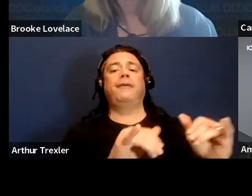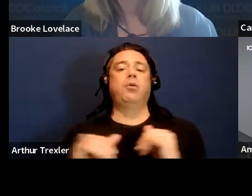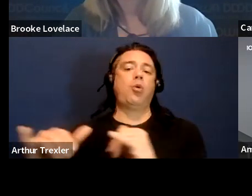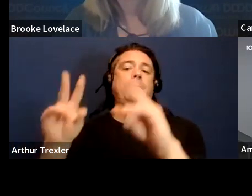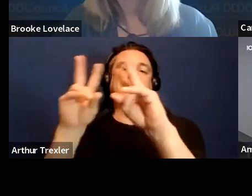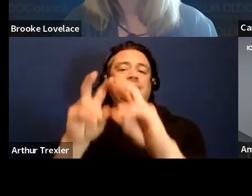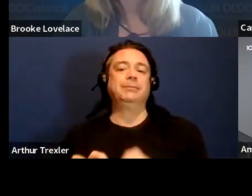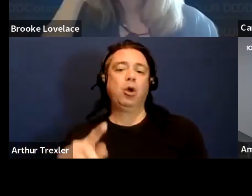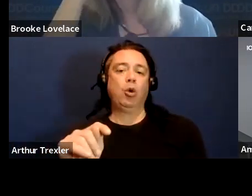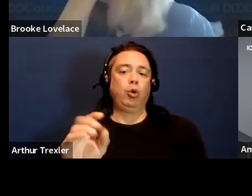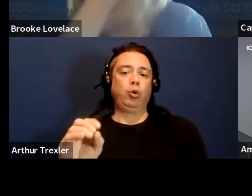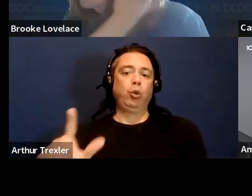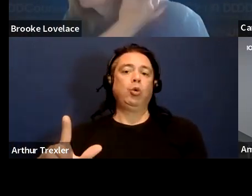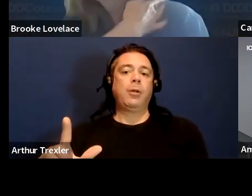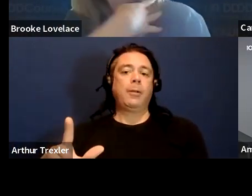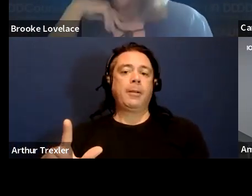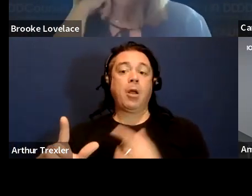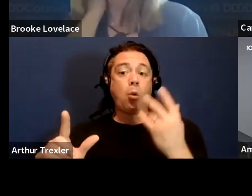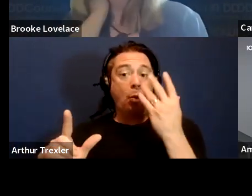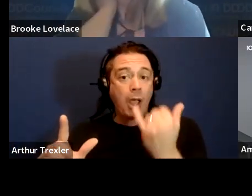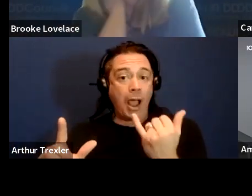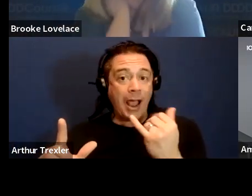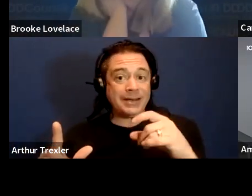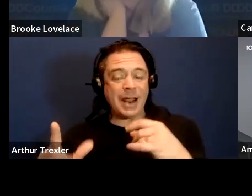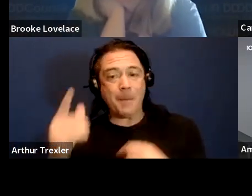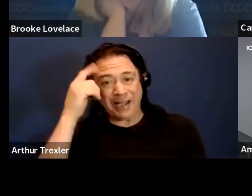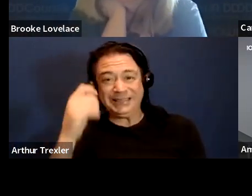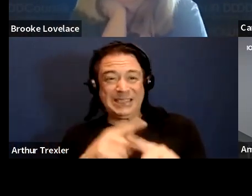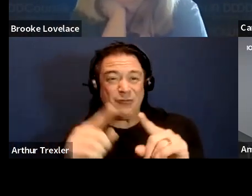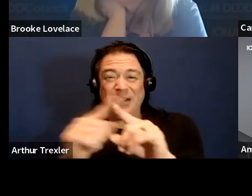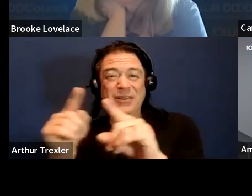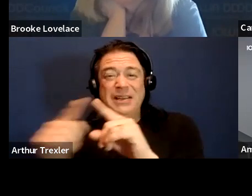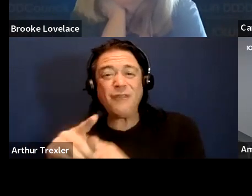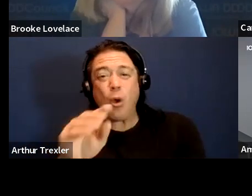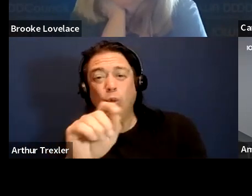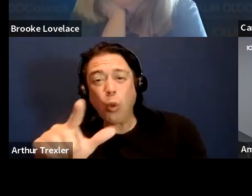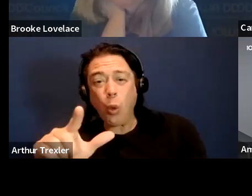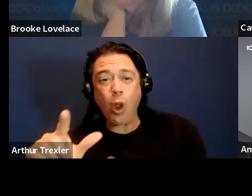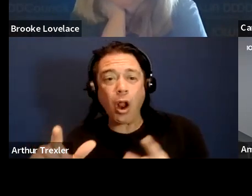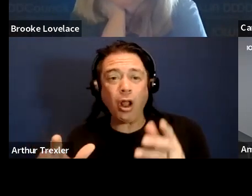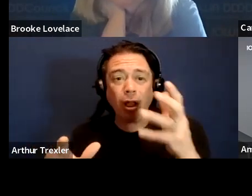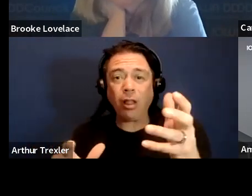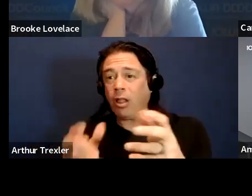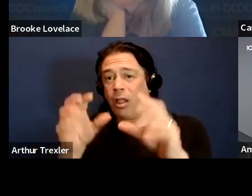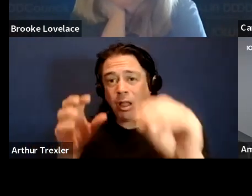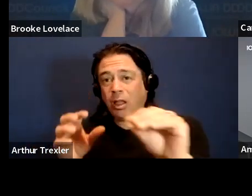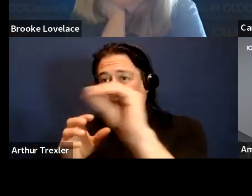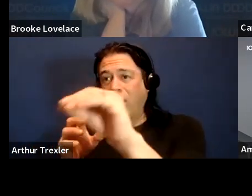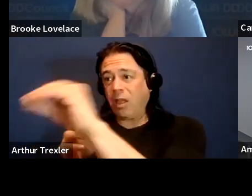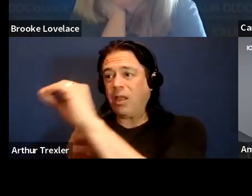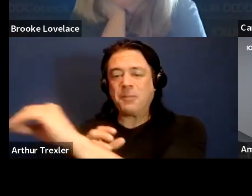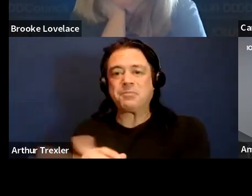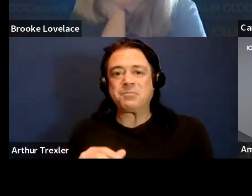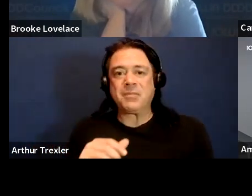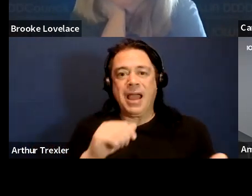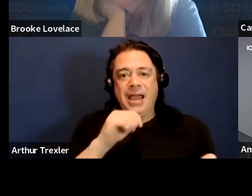The reason we need to do this is because current use of multiple assessment tools does not allow for measuring needs across different